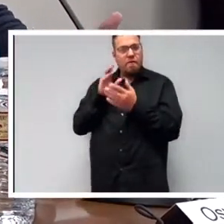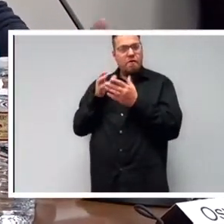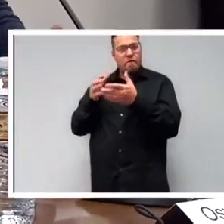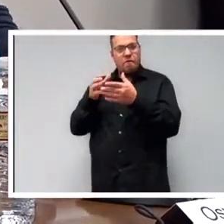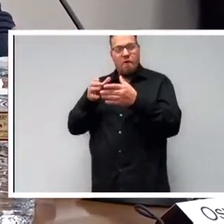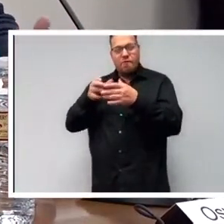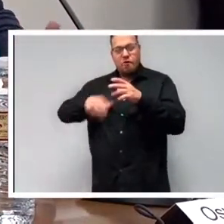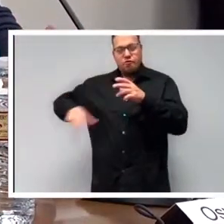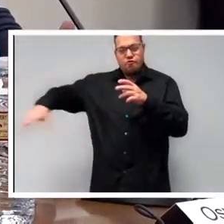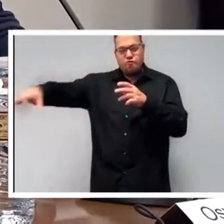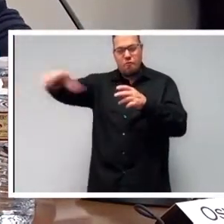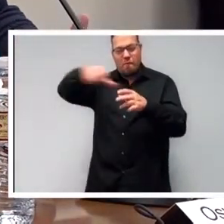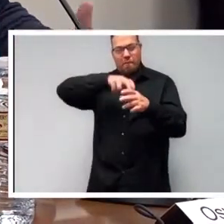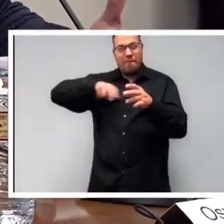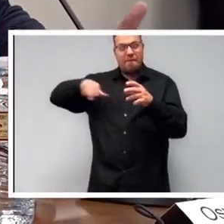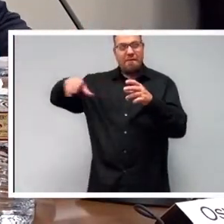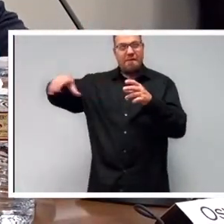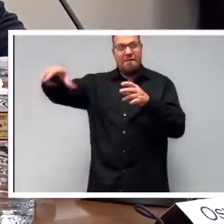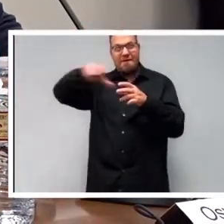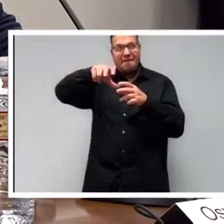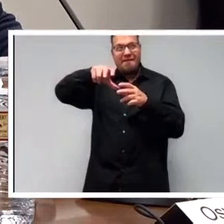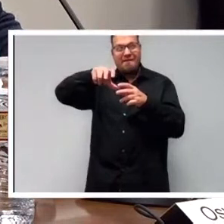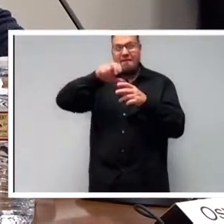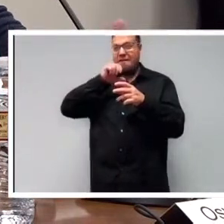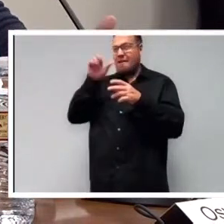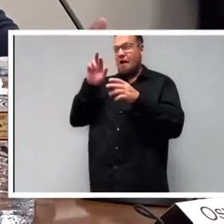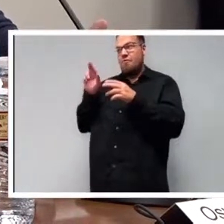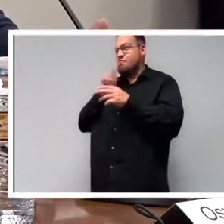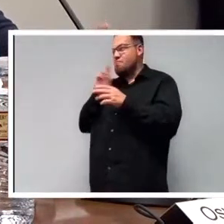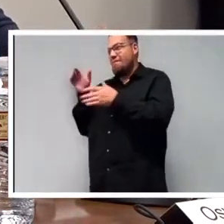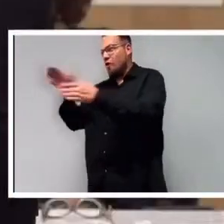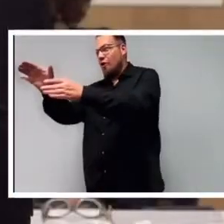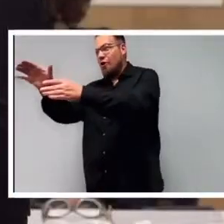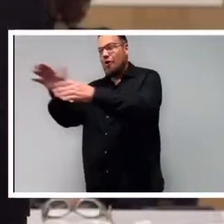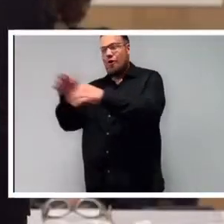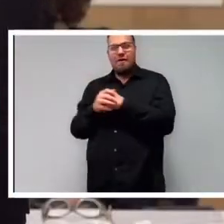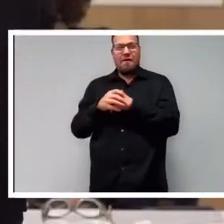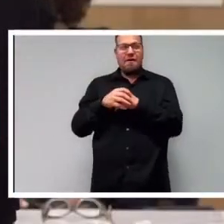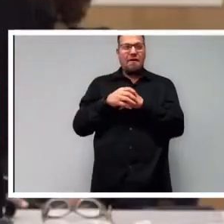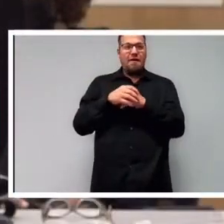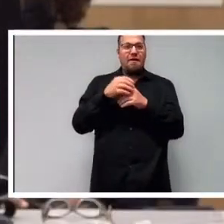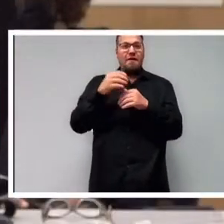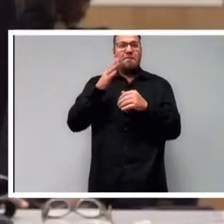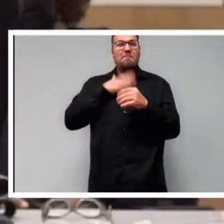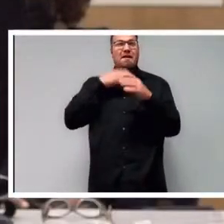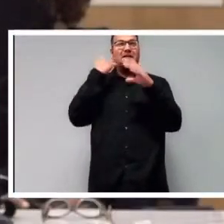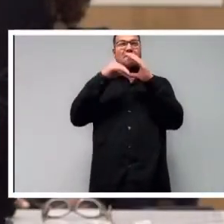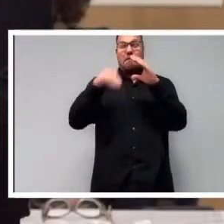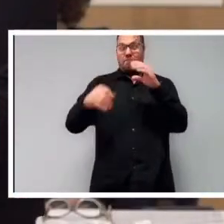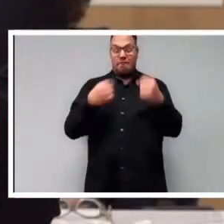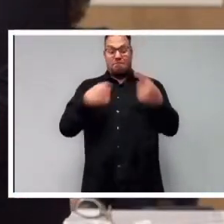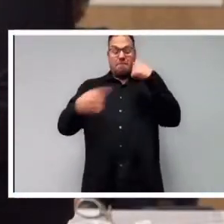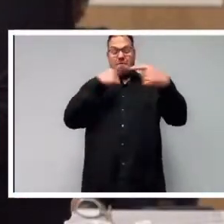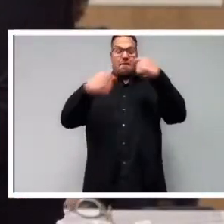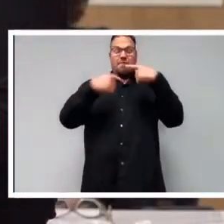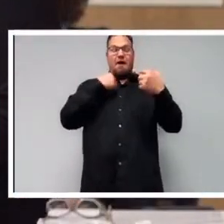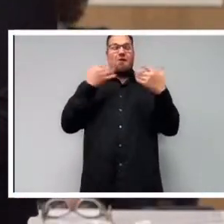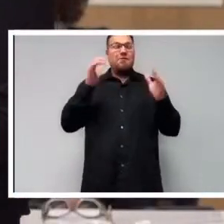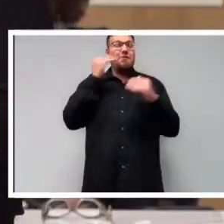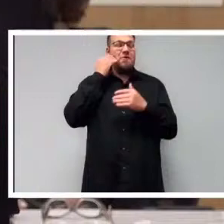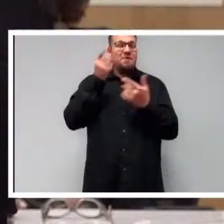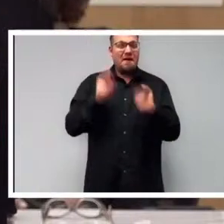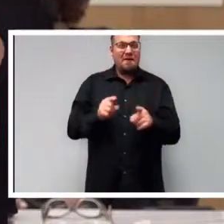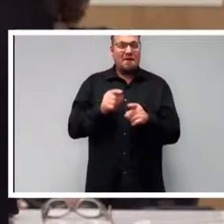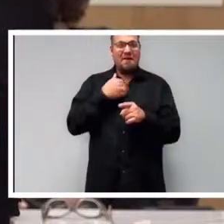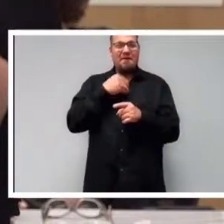inner tubes. Thank you. Yeah. Instead of the river first. You are all blowing up my emails right now. I already know what's happening. I would